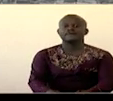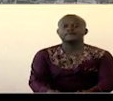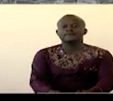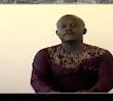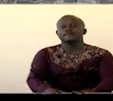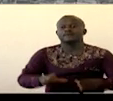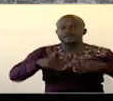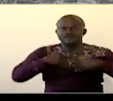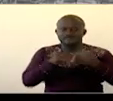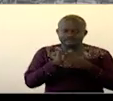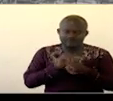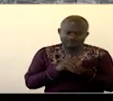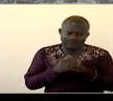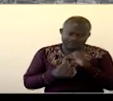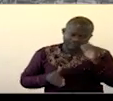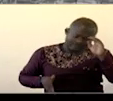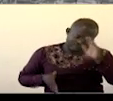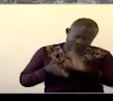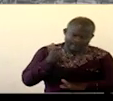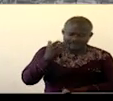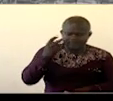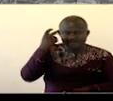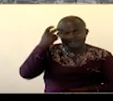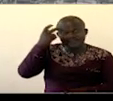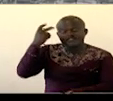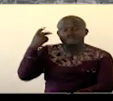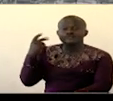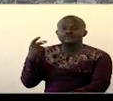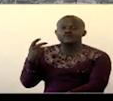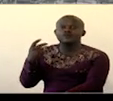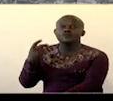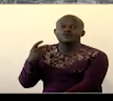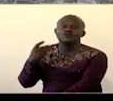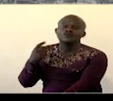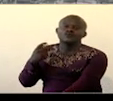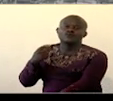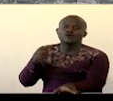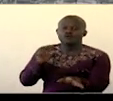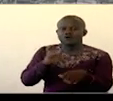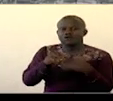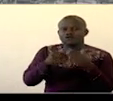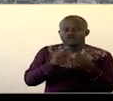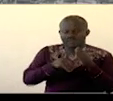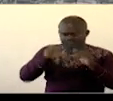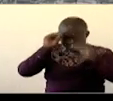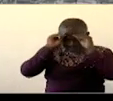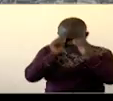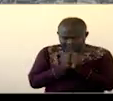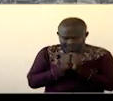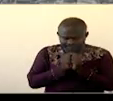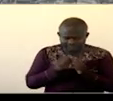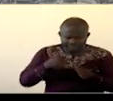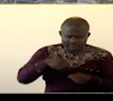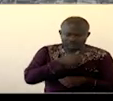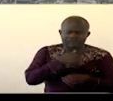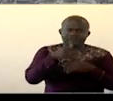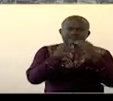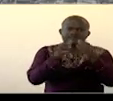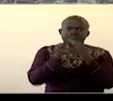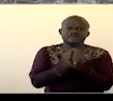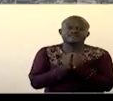let us make a quick review of our lesson. We have defined